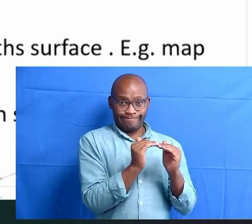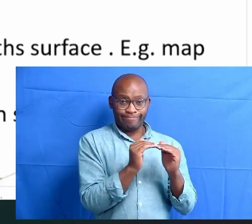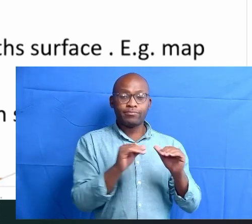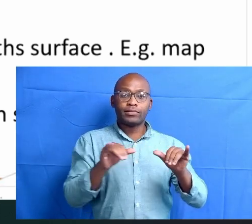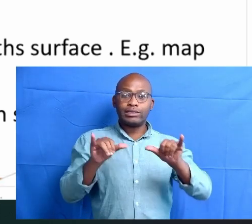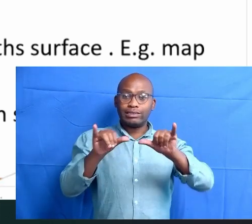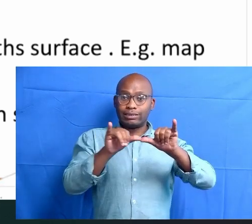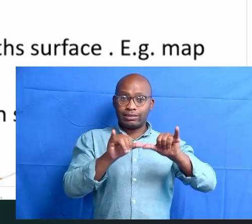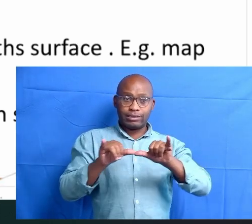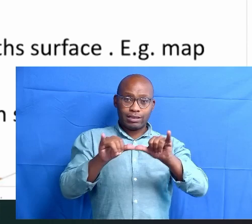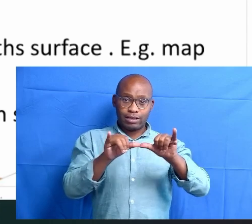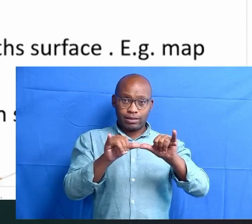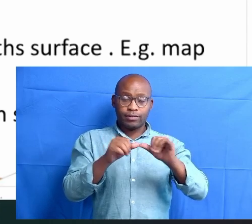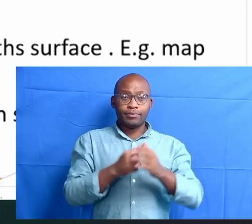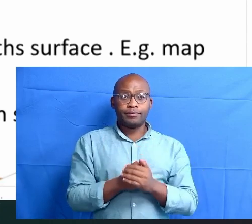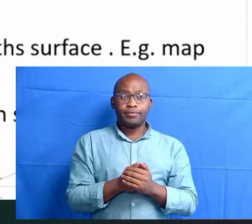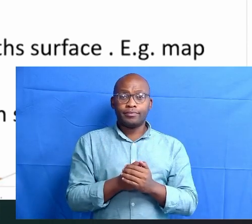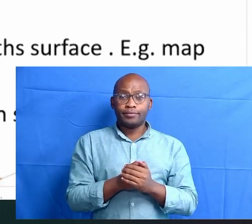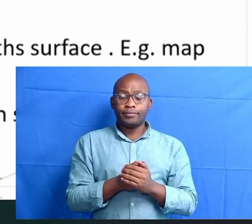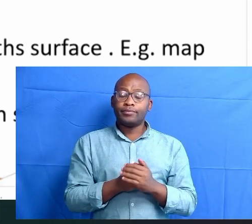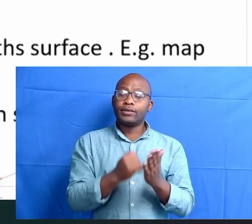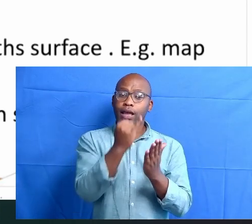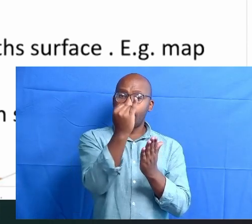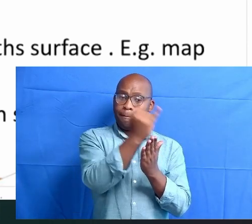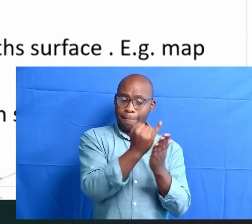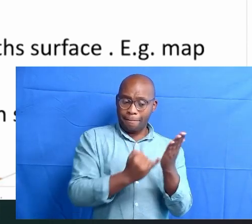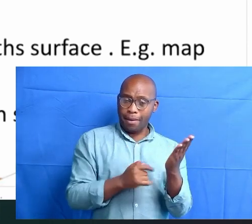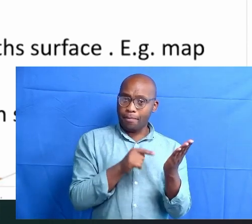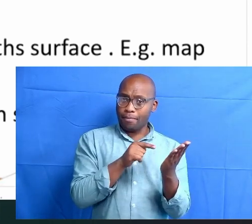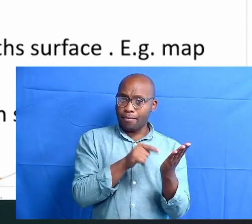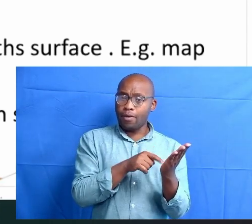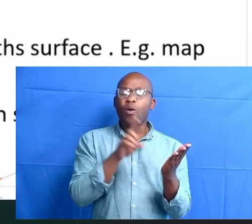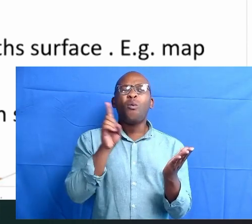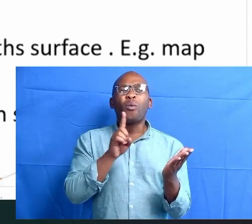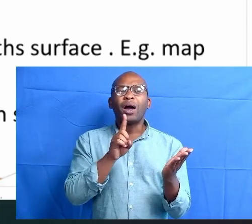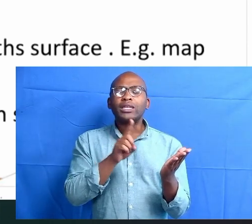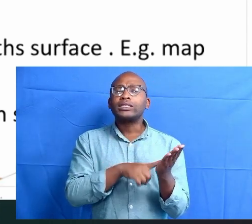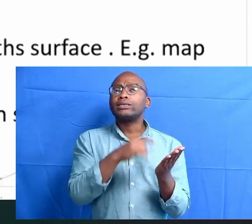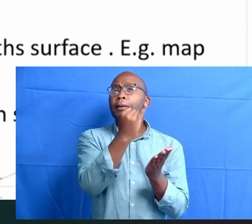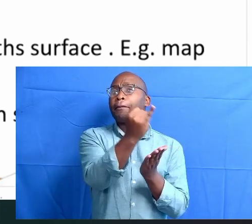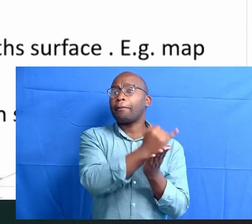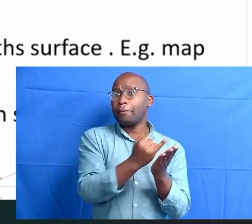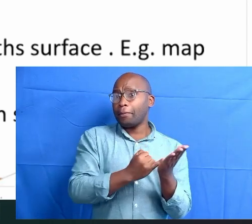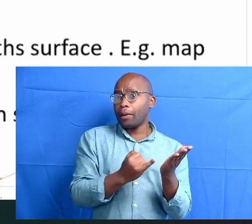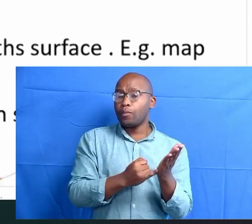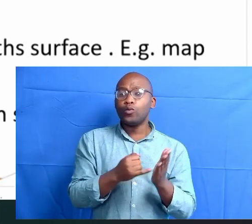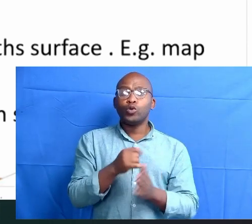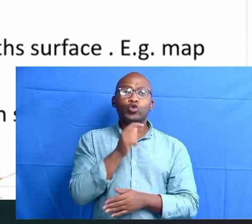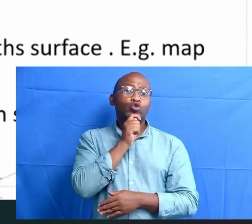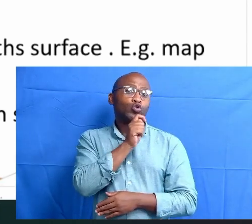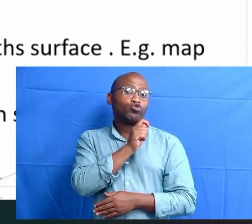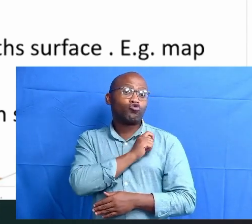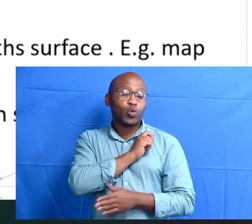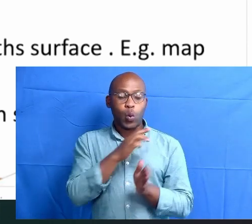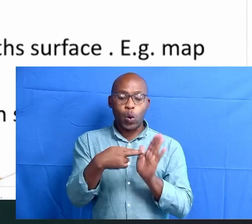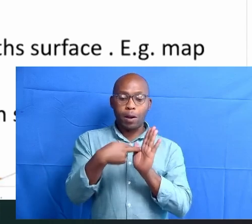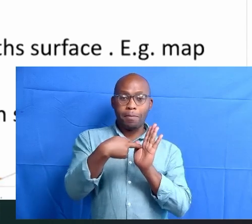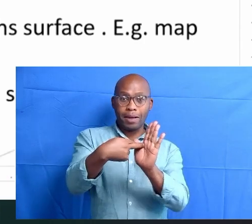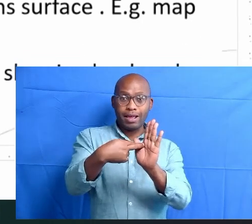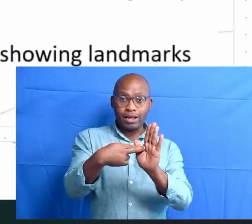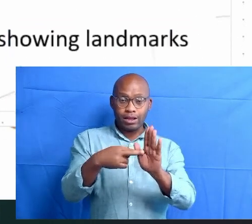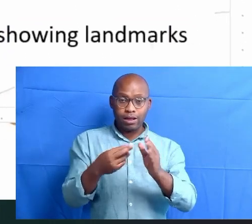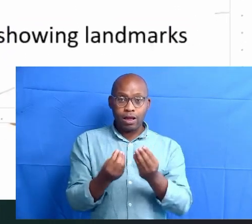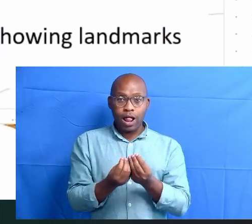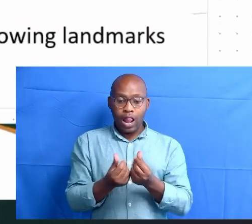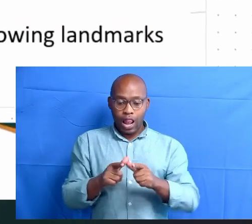map, two-dimensional representation of an area of the Earth surface, e.g. the map of